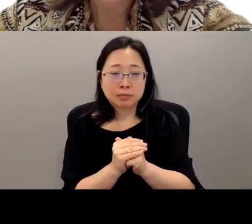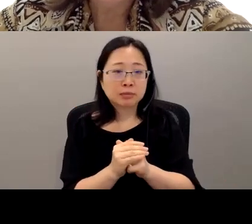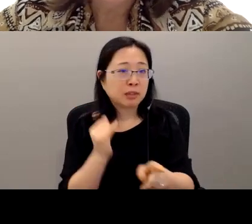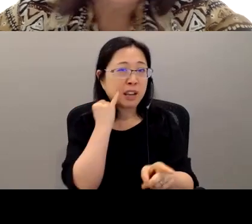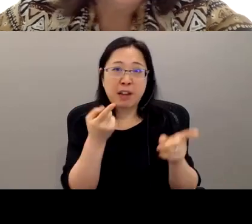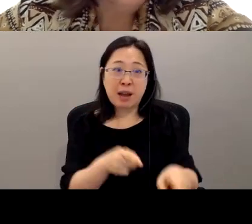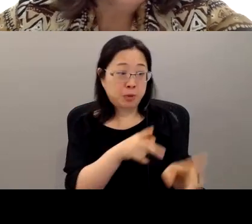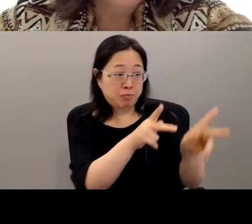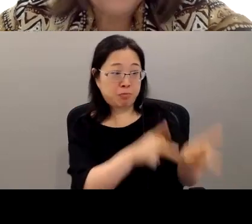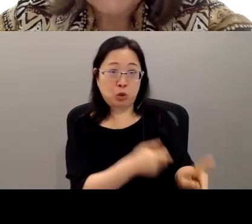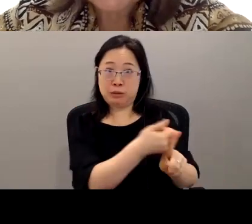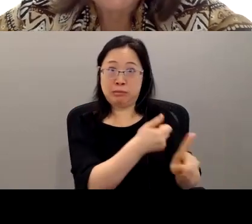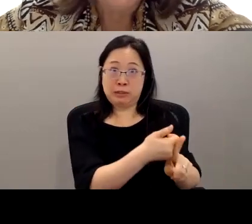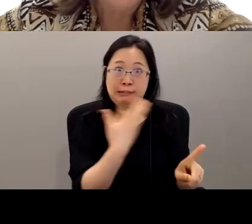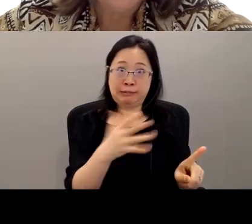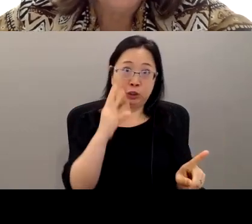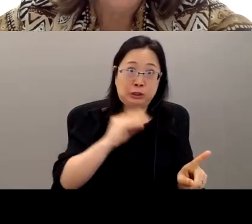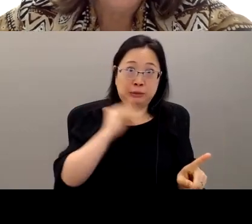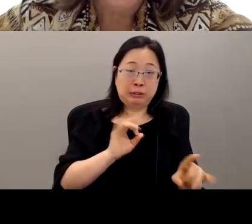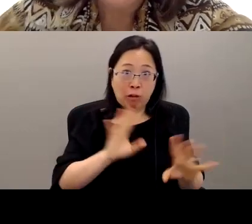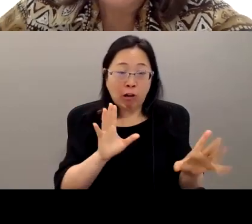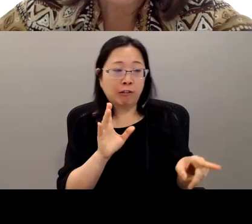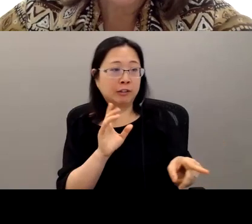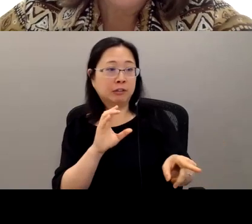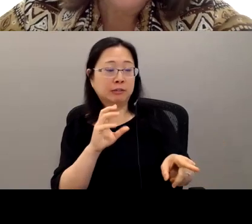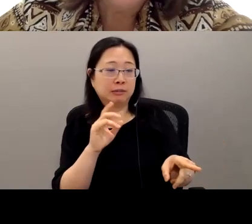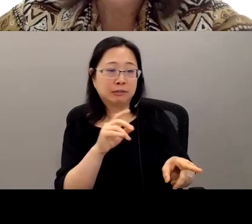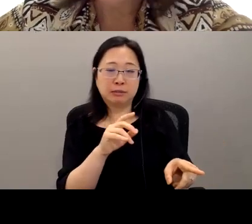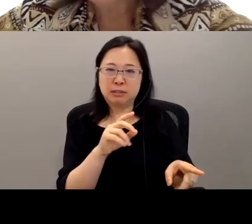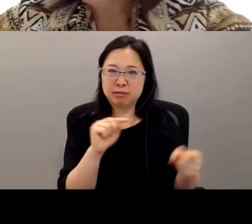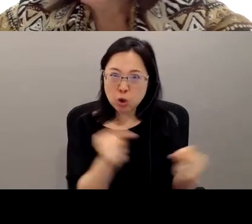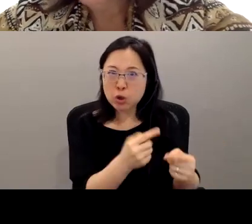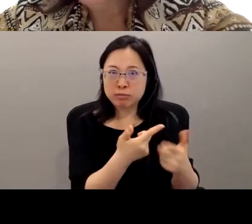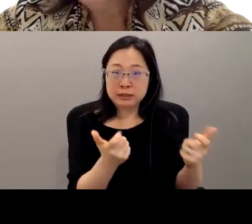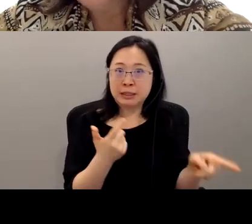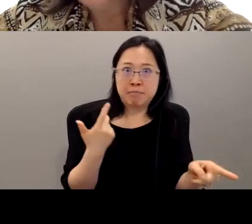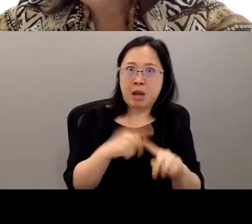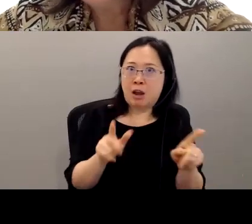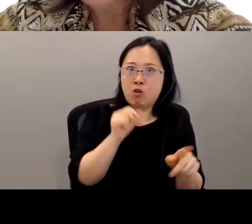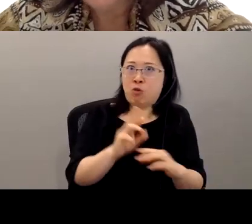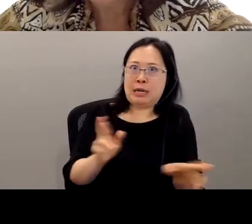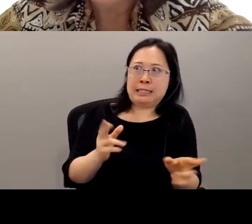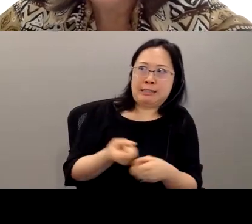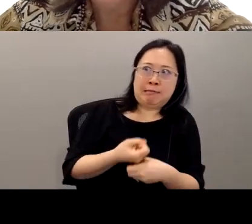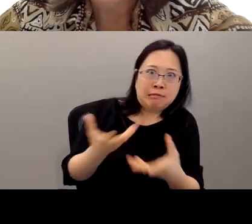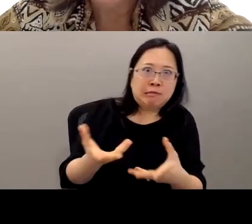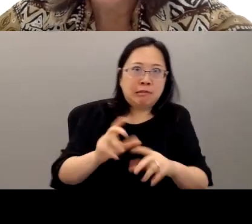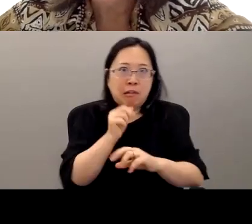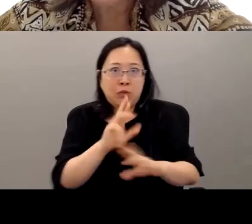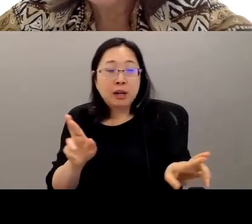yet to voice what it is that they need, or be able to engage in